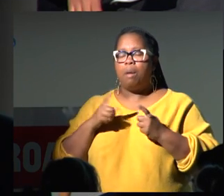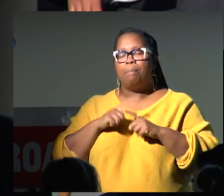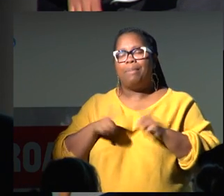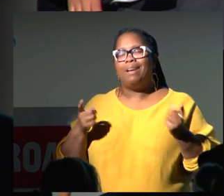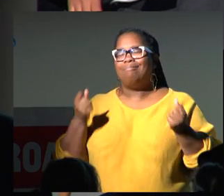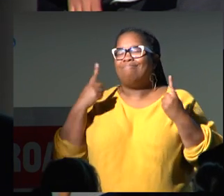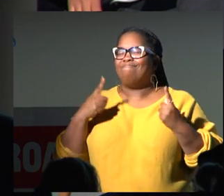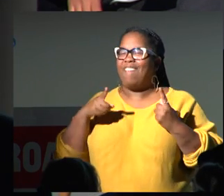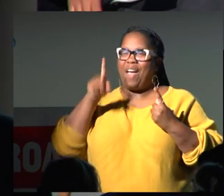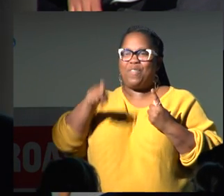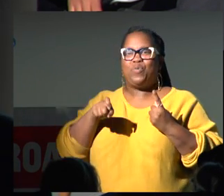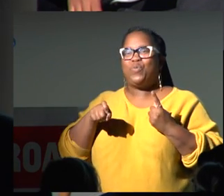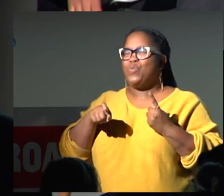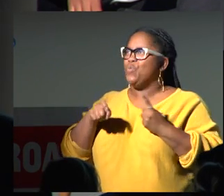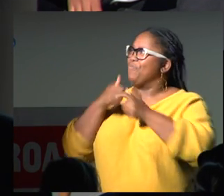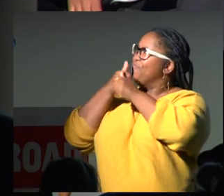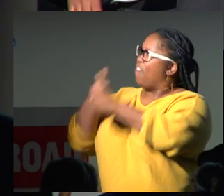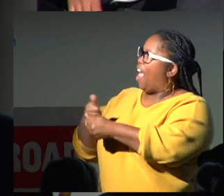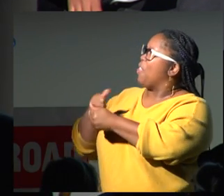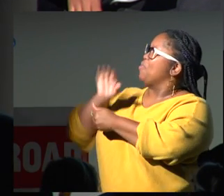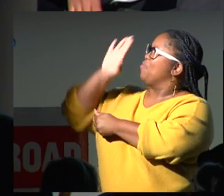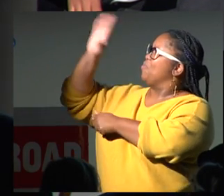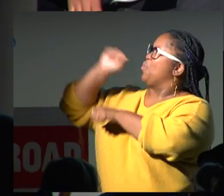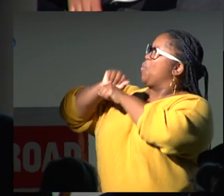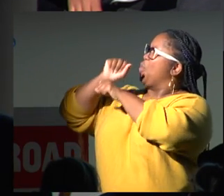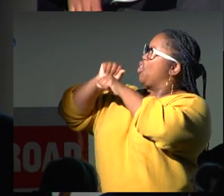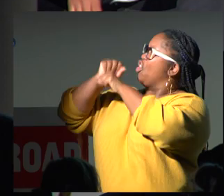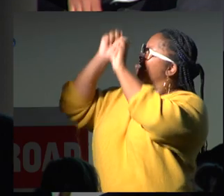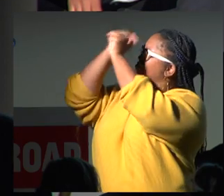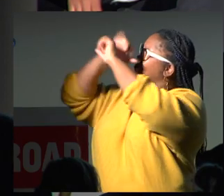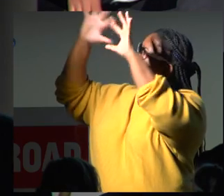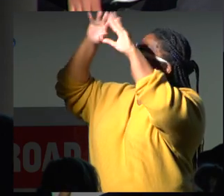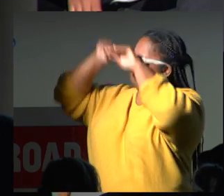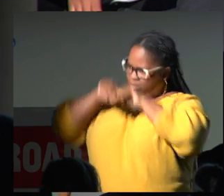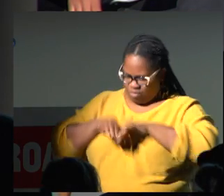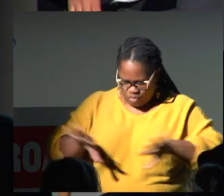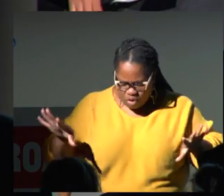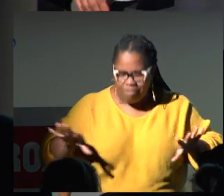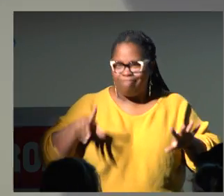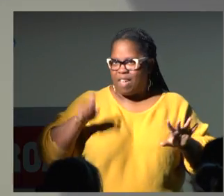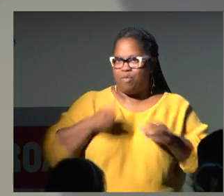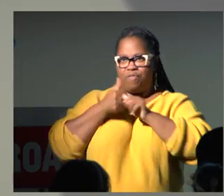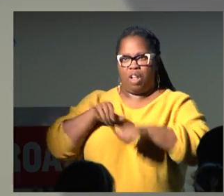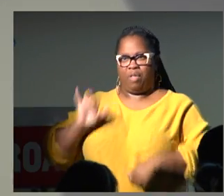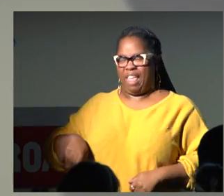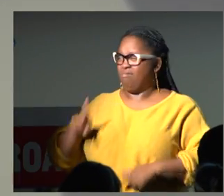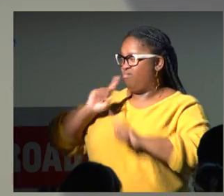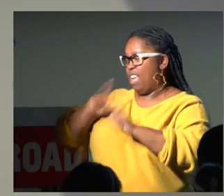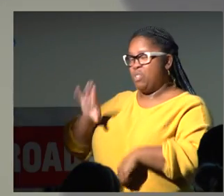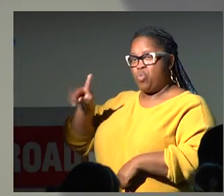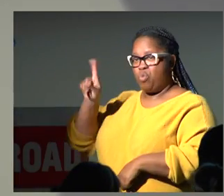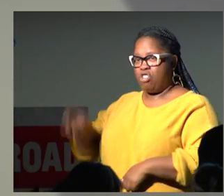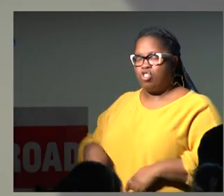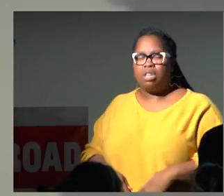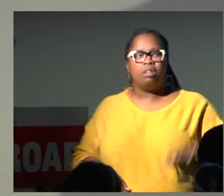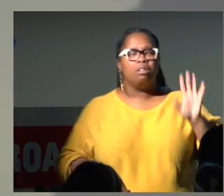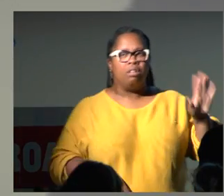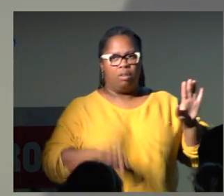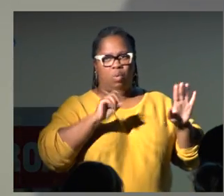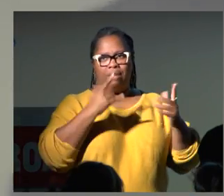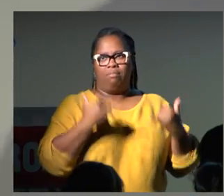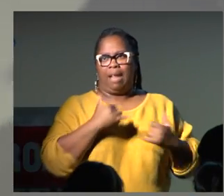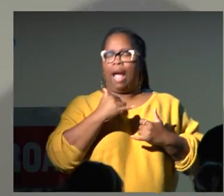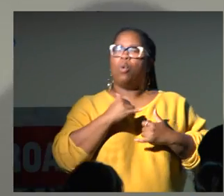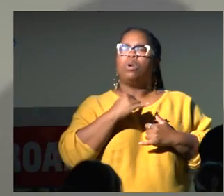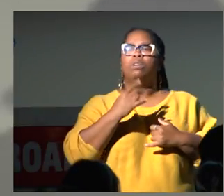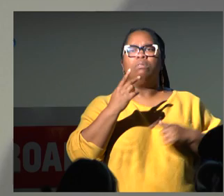necessary for the work's completion. So right. that's the answer to the question, yeah. So, you know, listen, this is